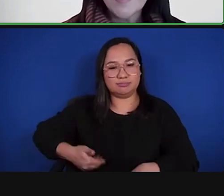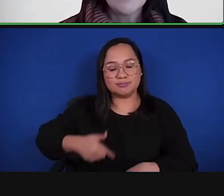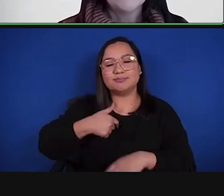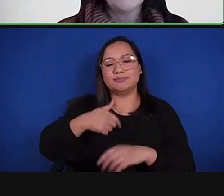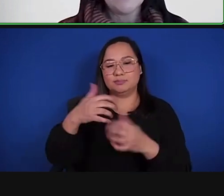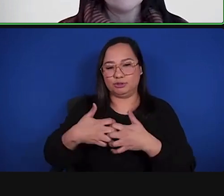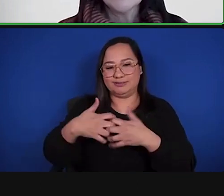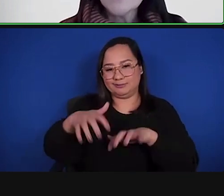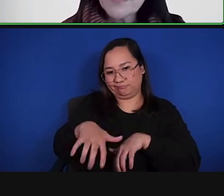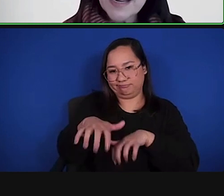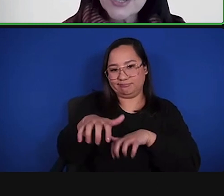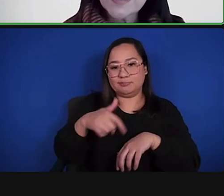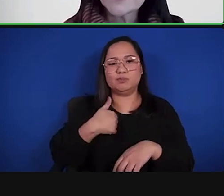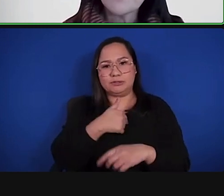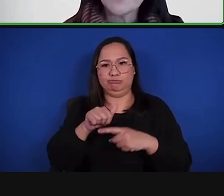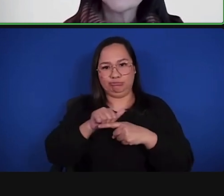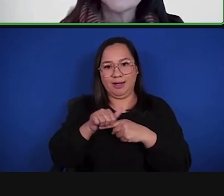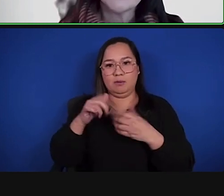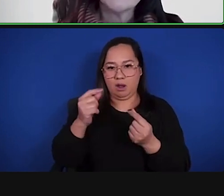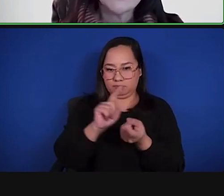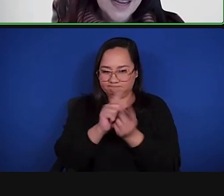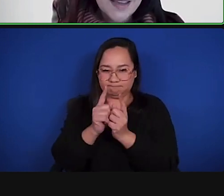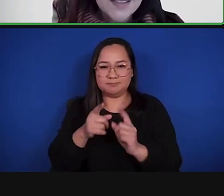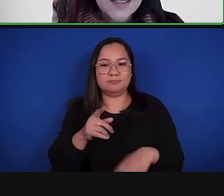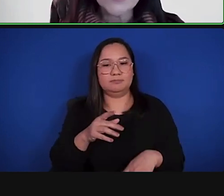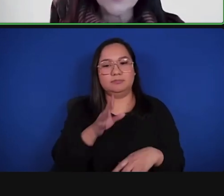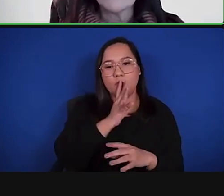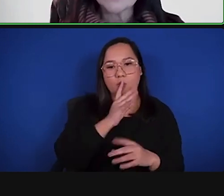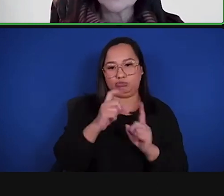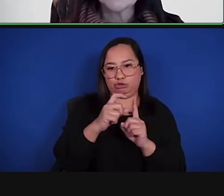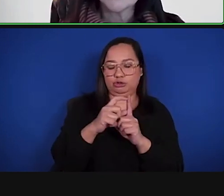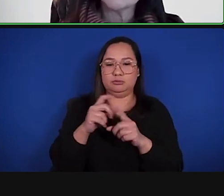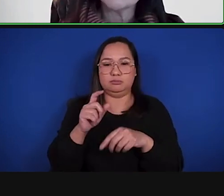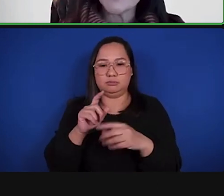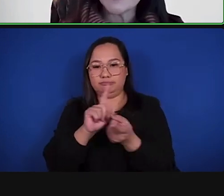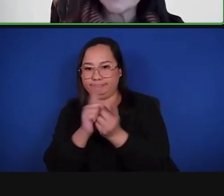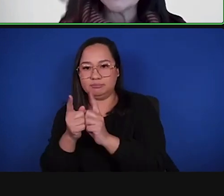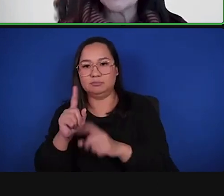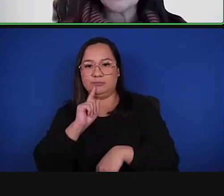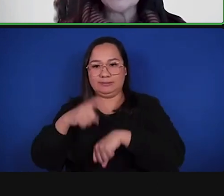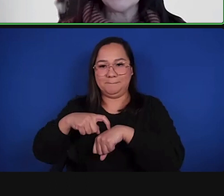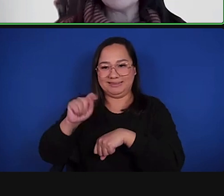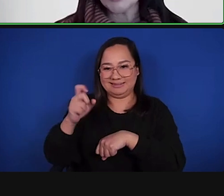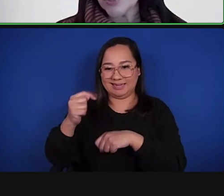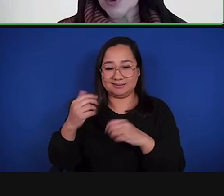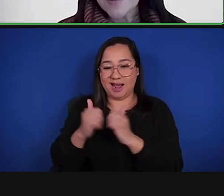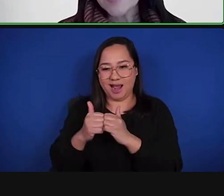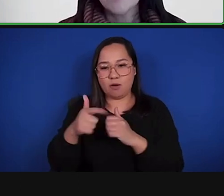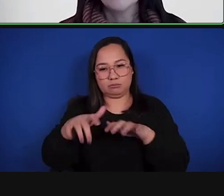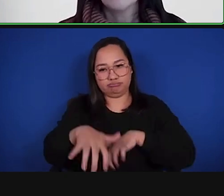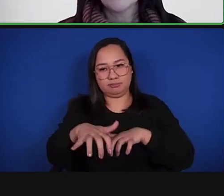machine. We have key combinations that match the phonetics of words and phrases, and we turn that into a